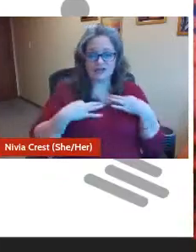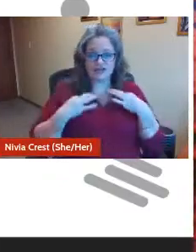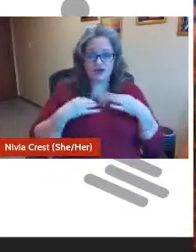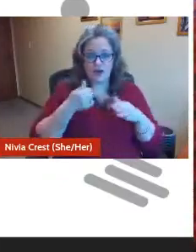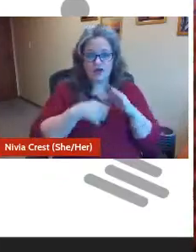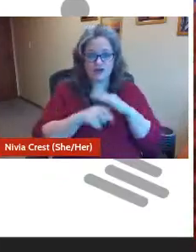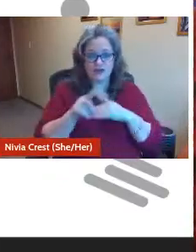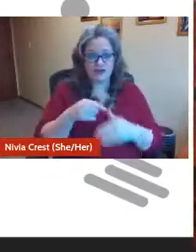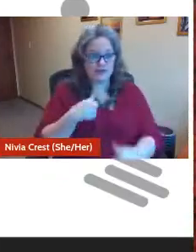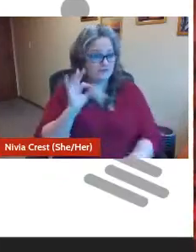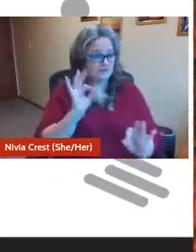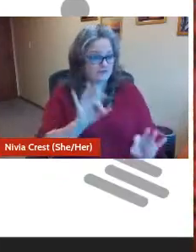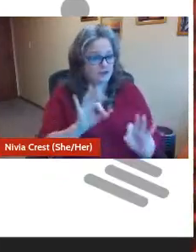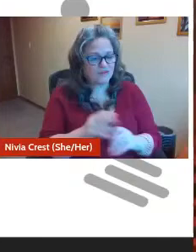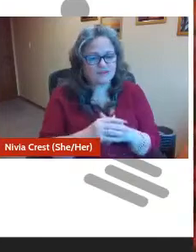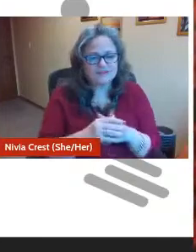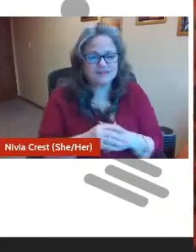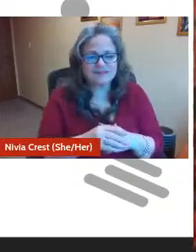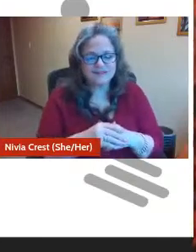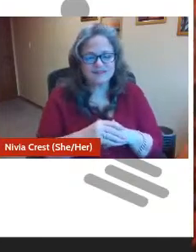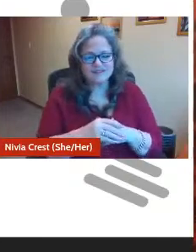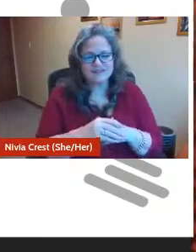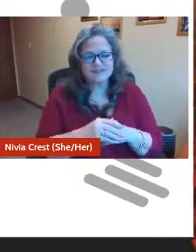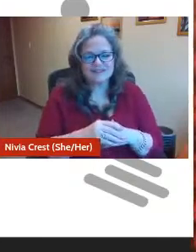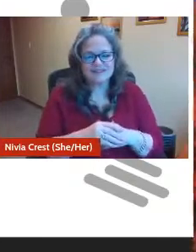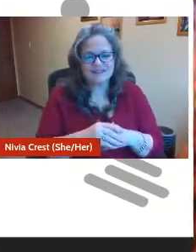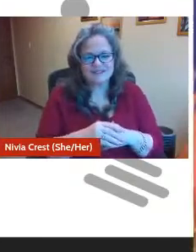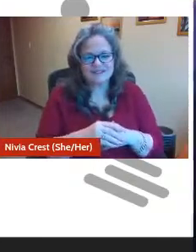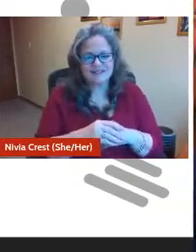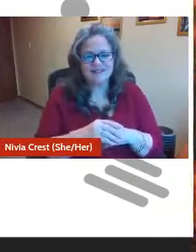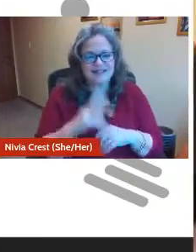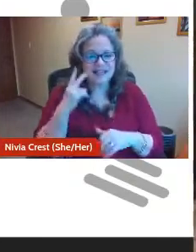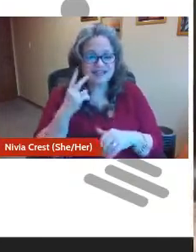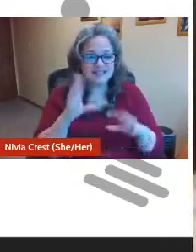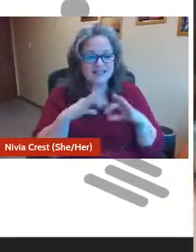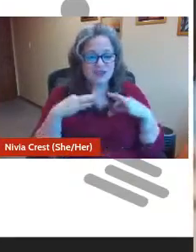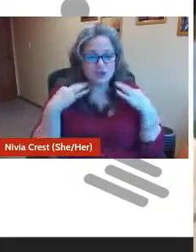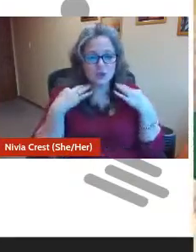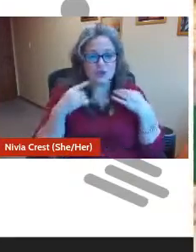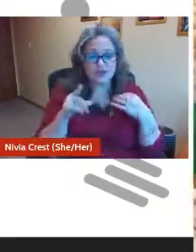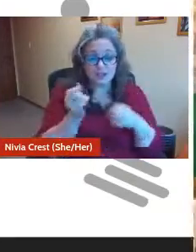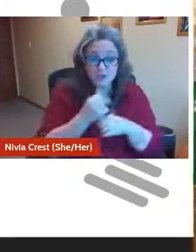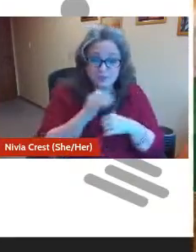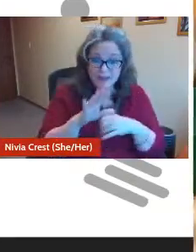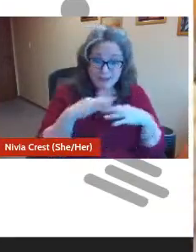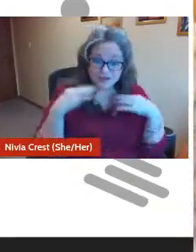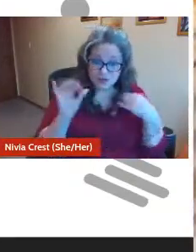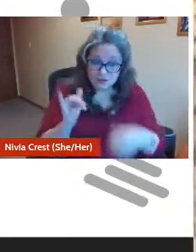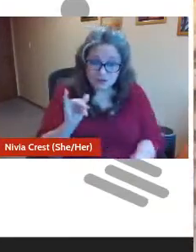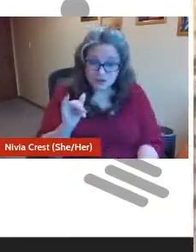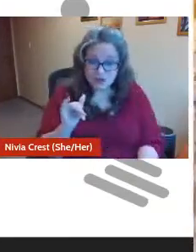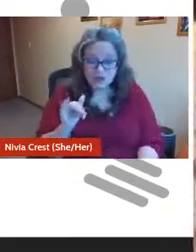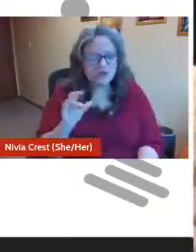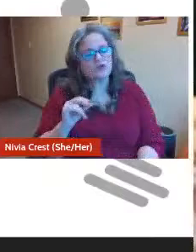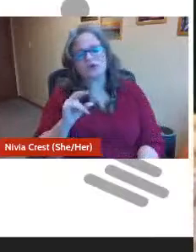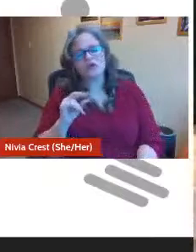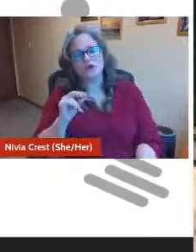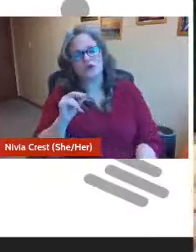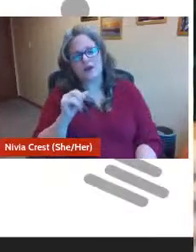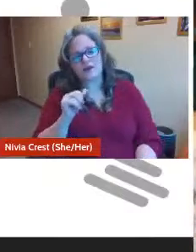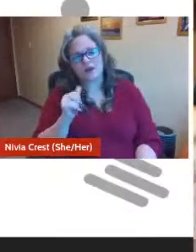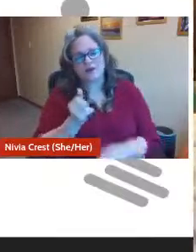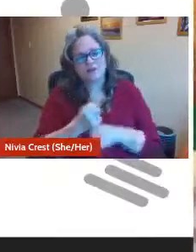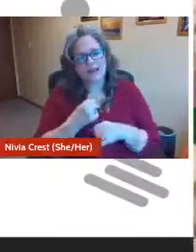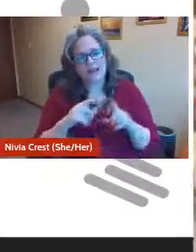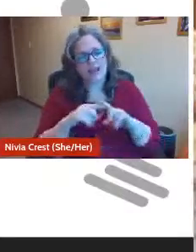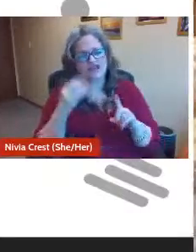go. Okay. And you see her jewelry. Did you make that jewelry, Miss Greta? I don't make the jewelry. She just knows how to